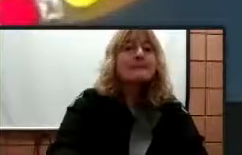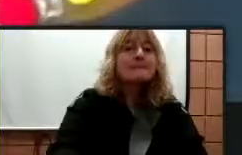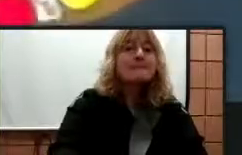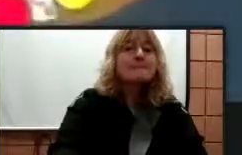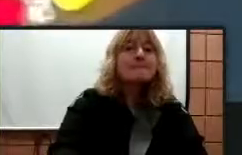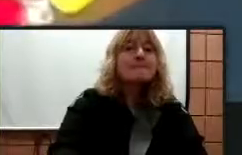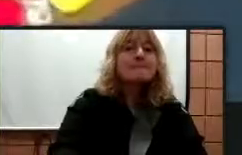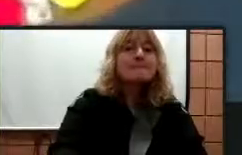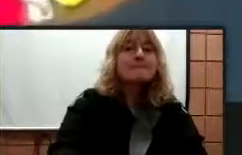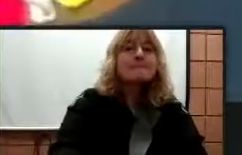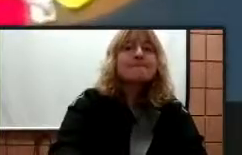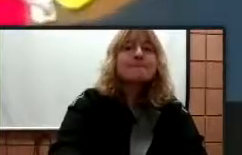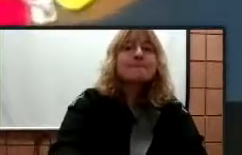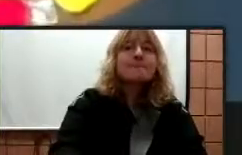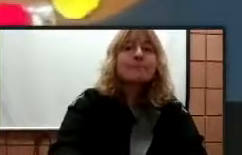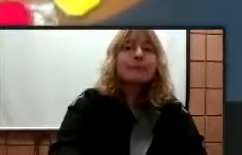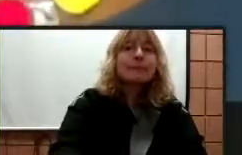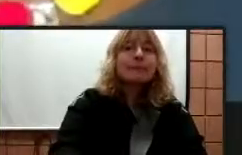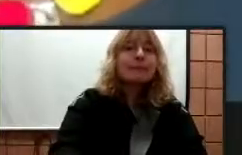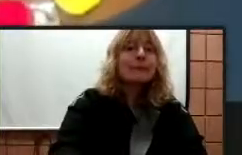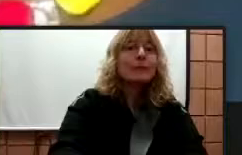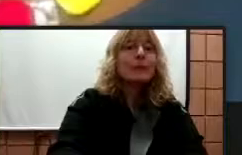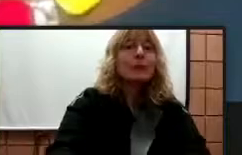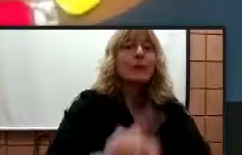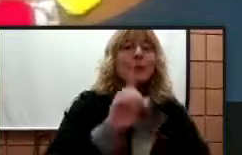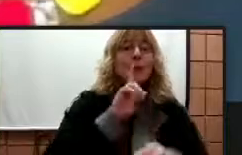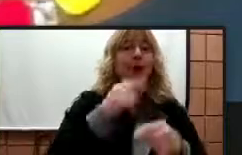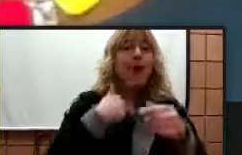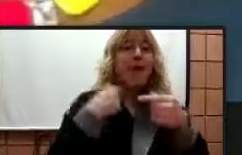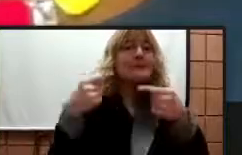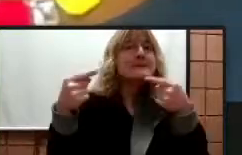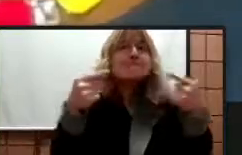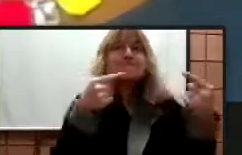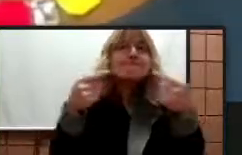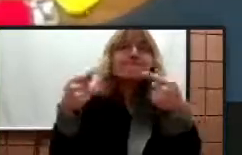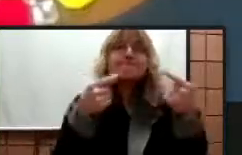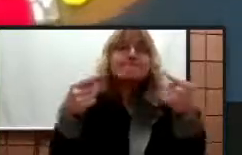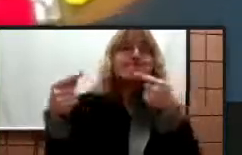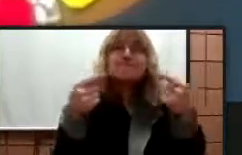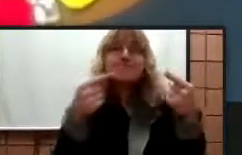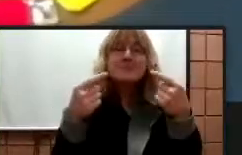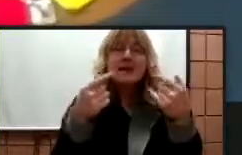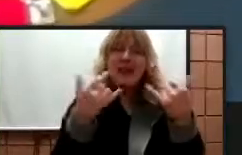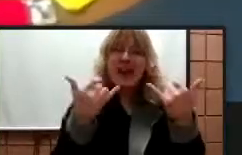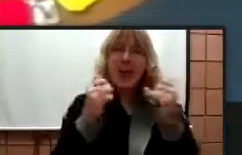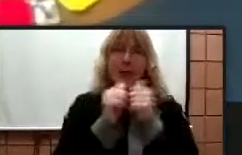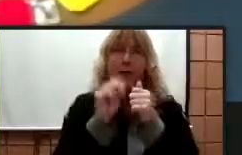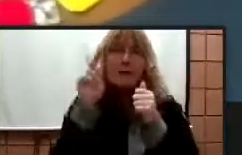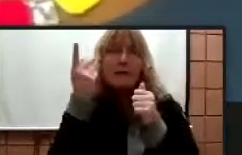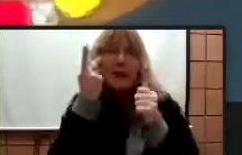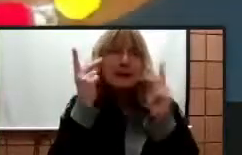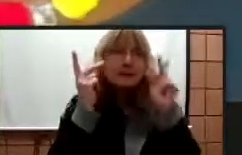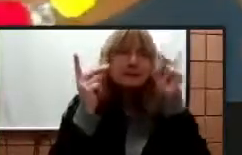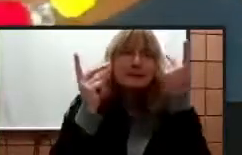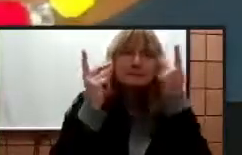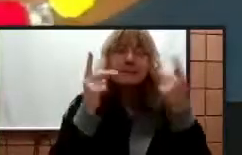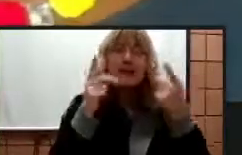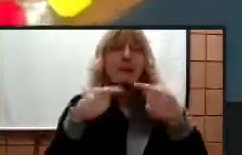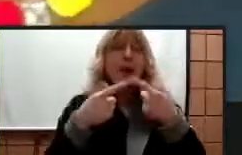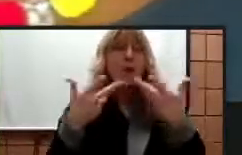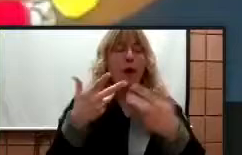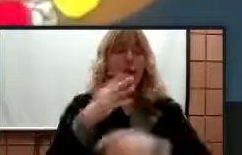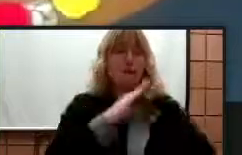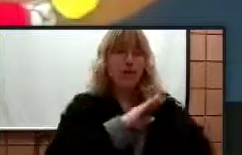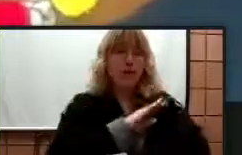politicians about power. And so right now where we are, we currently have, I'm going to give you 3